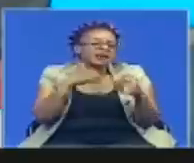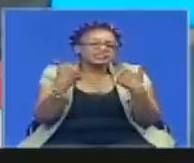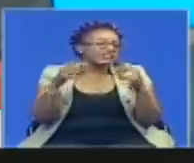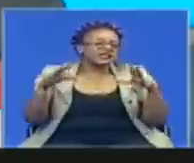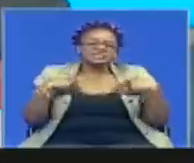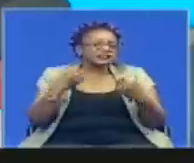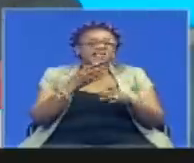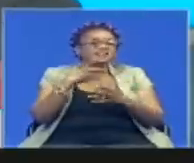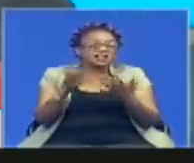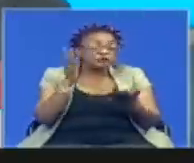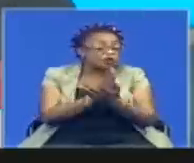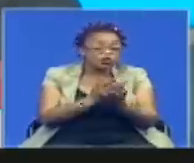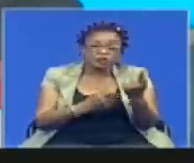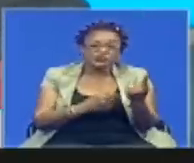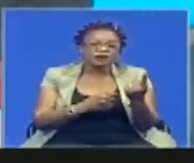That's not true.